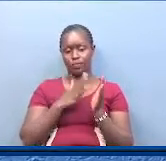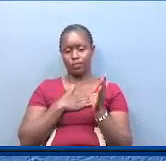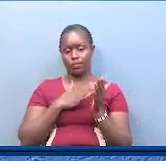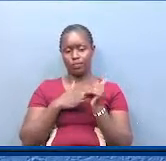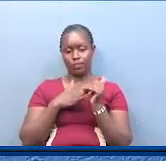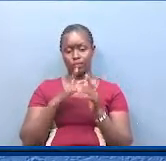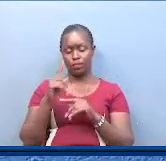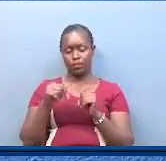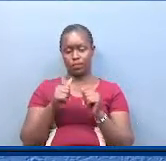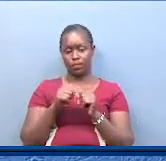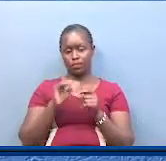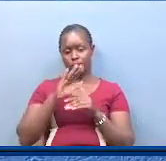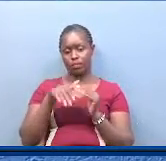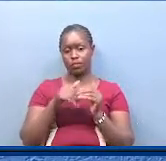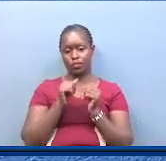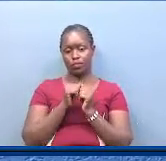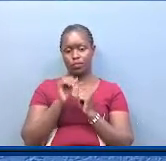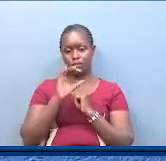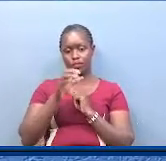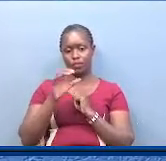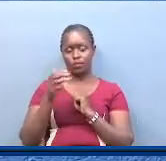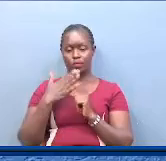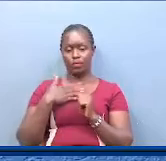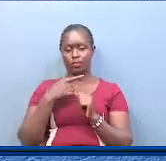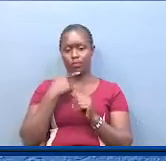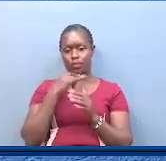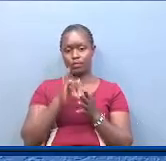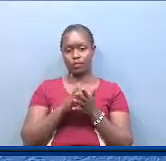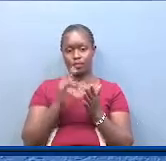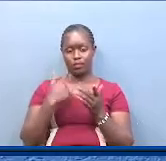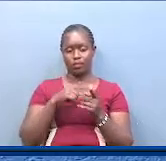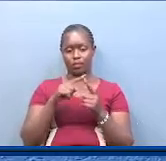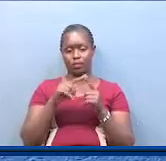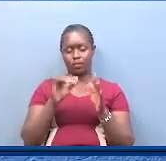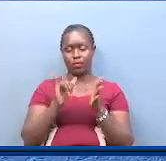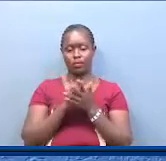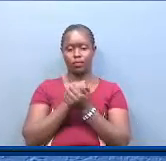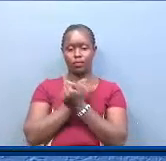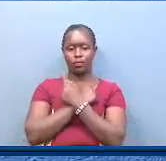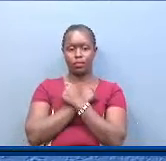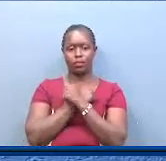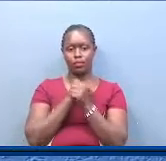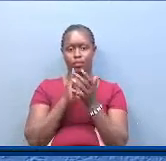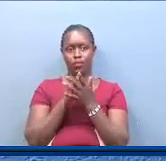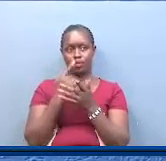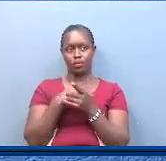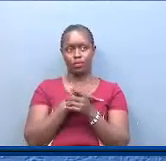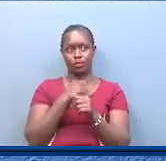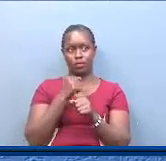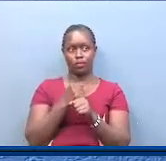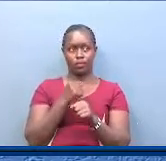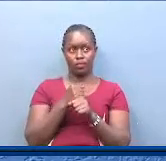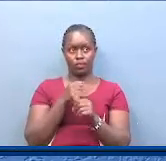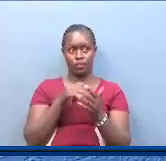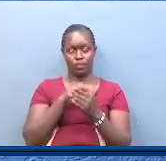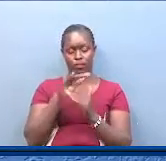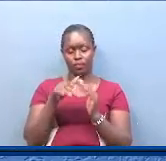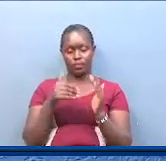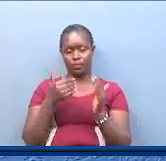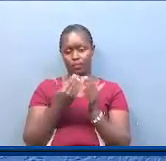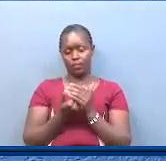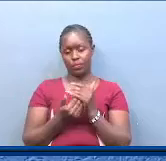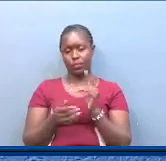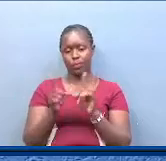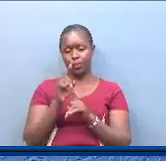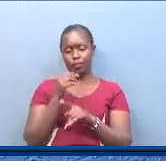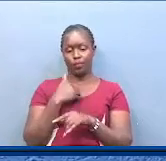it comes to Mount Kenya, all the 10 counties. We want to say that we submit to his presidency. We will love his presidency. We will thrive in his presidency at the end of the day.